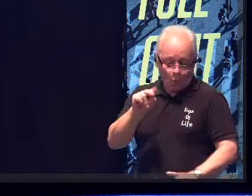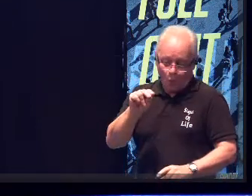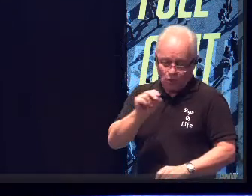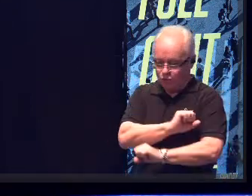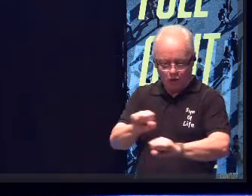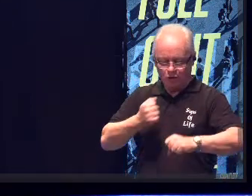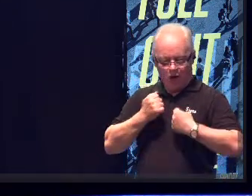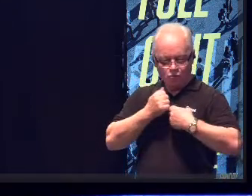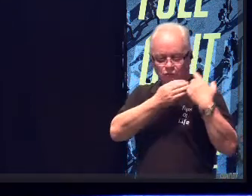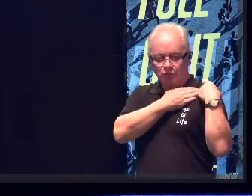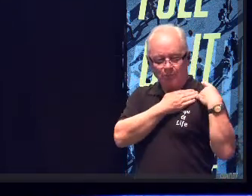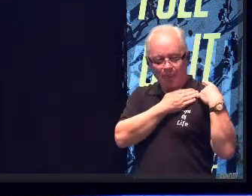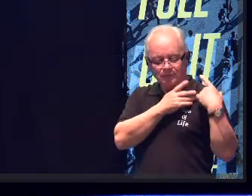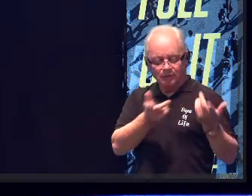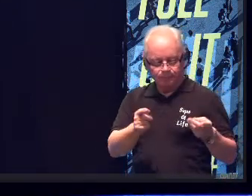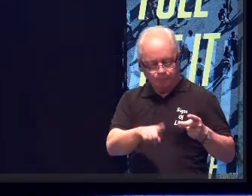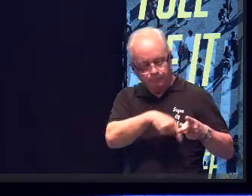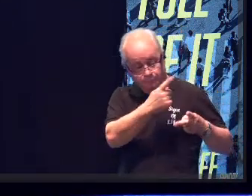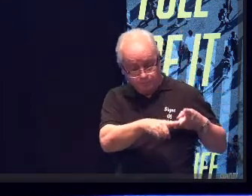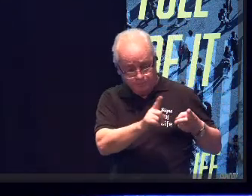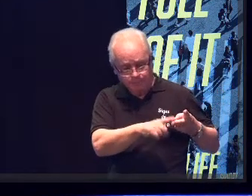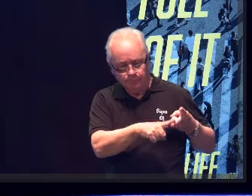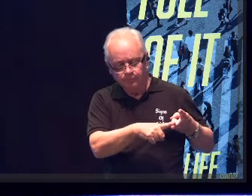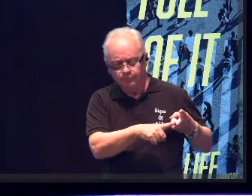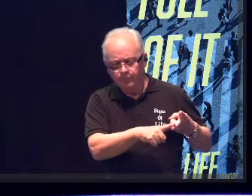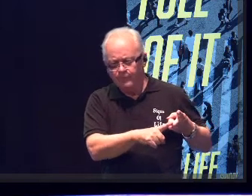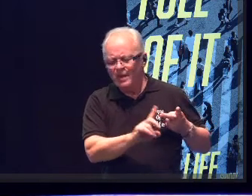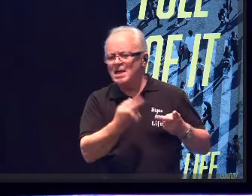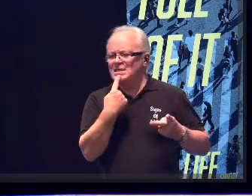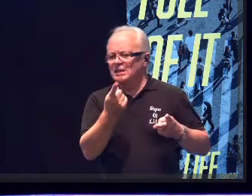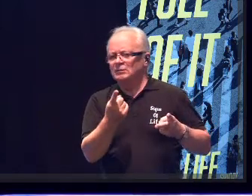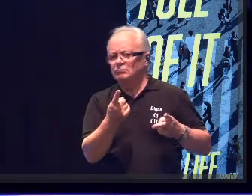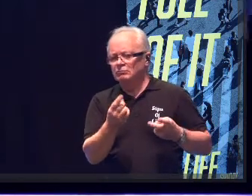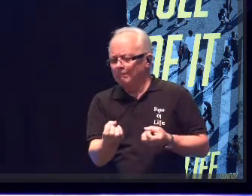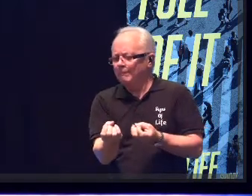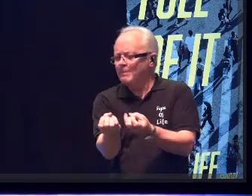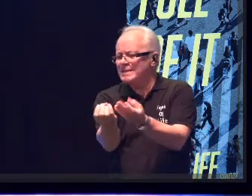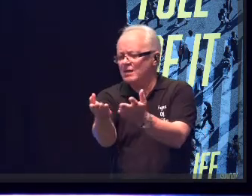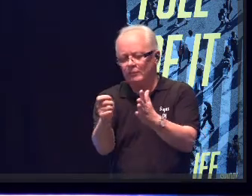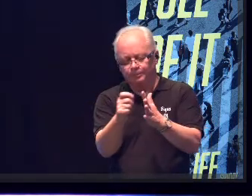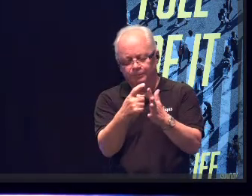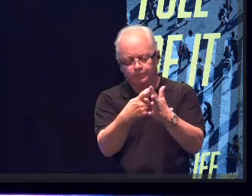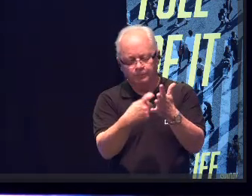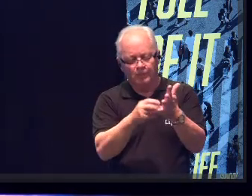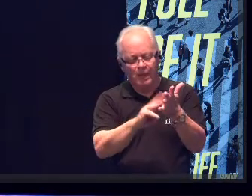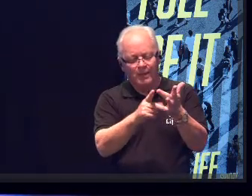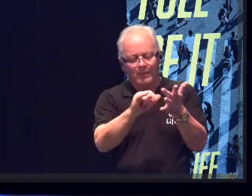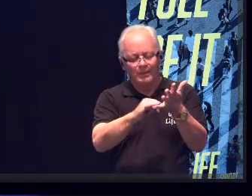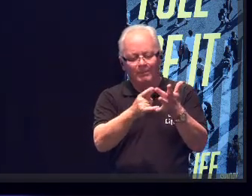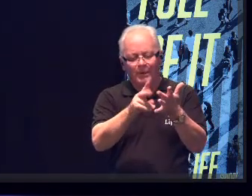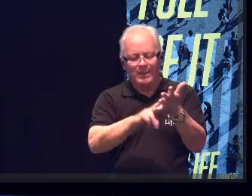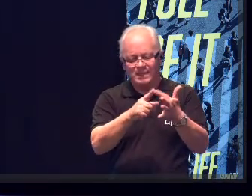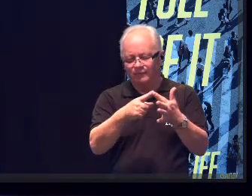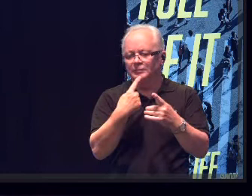But then we have the other extreme. We'll call this the permissive. It's, just let them do what they